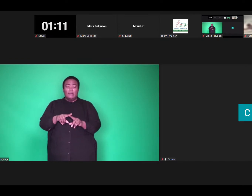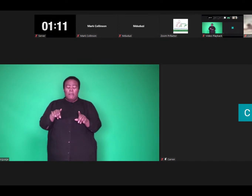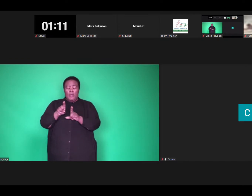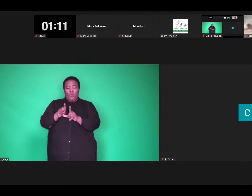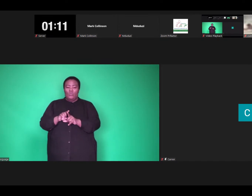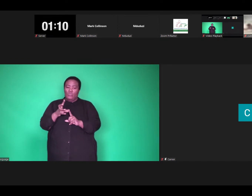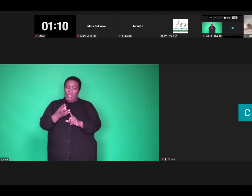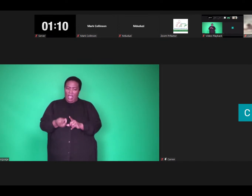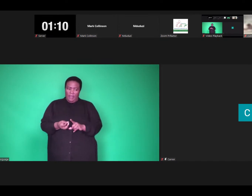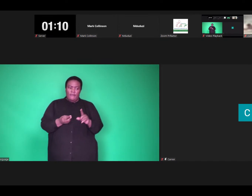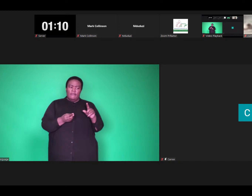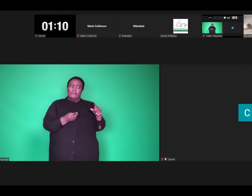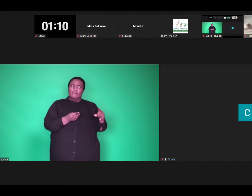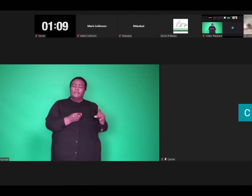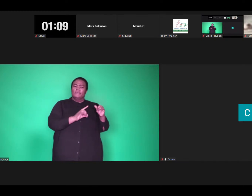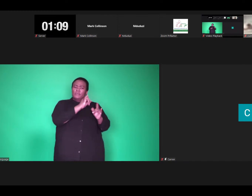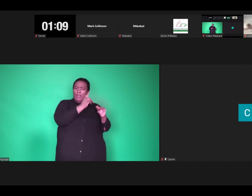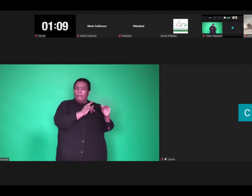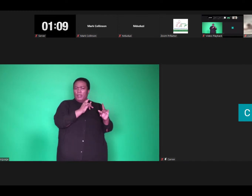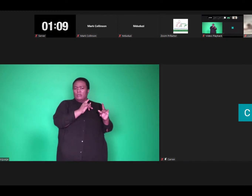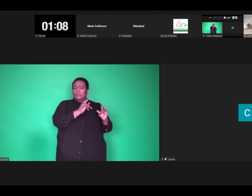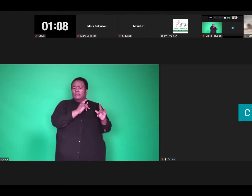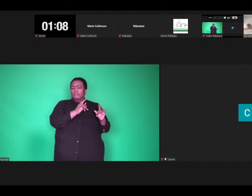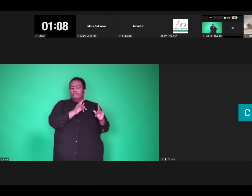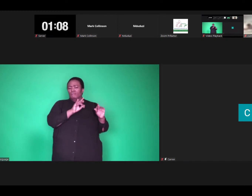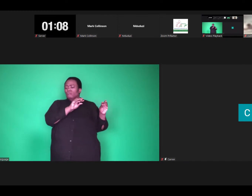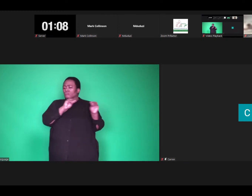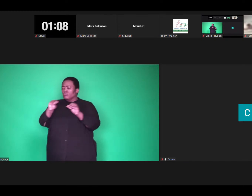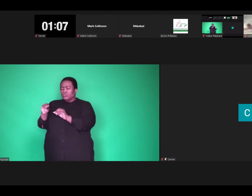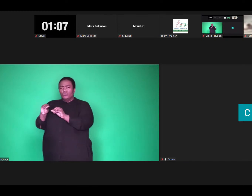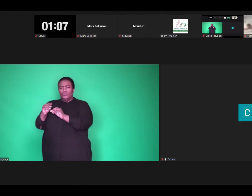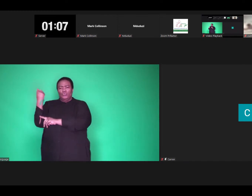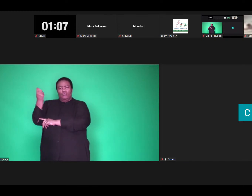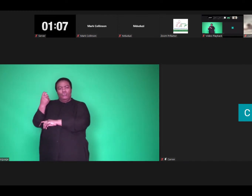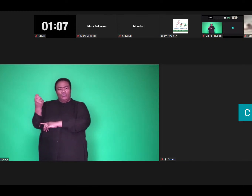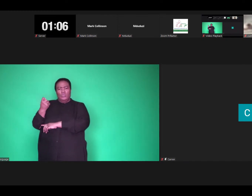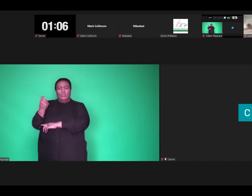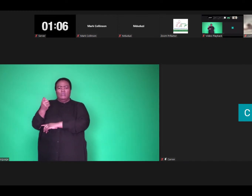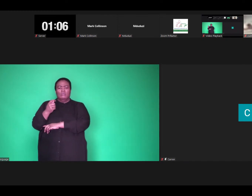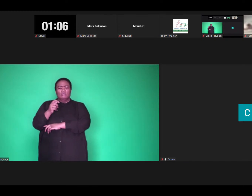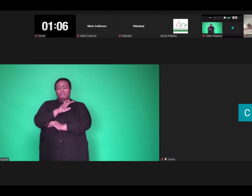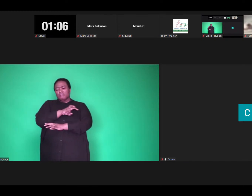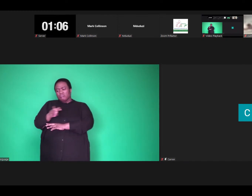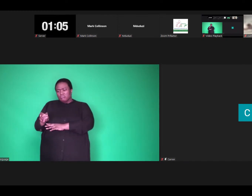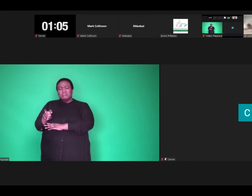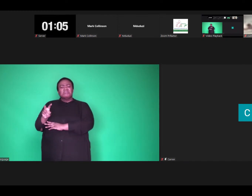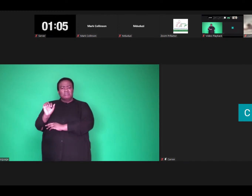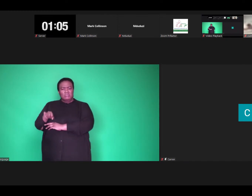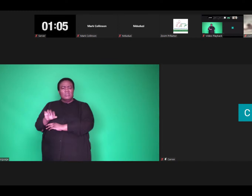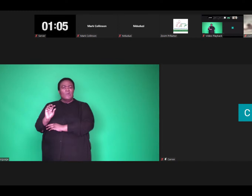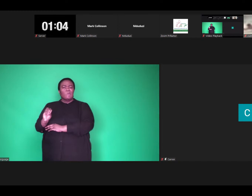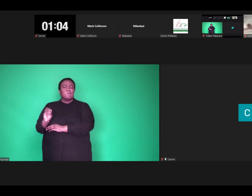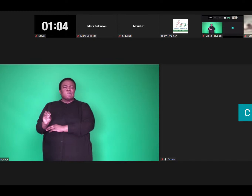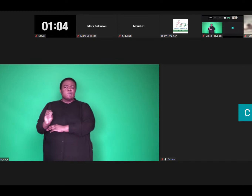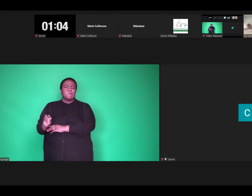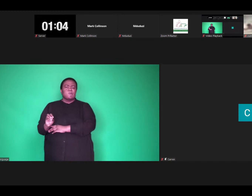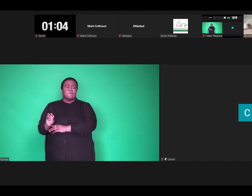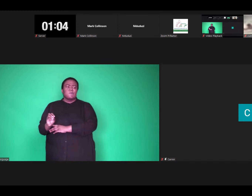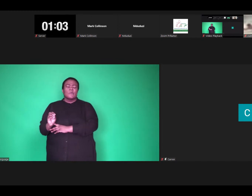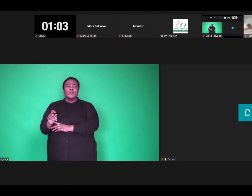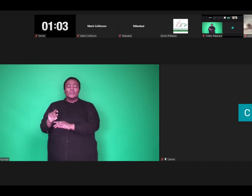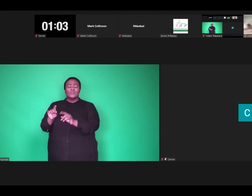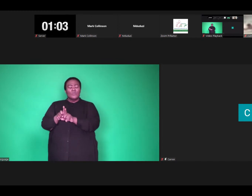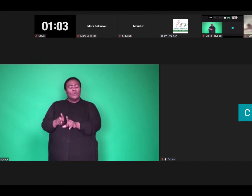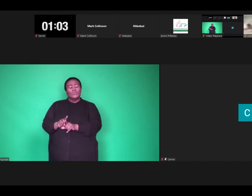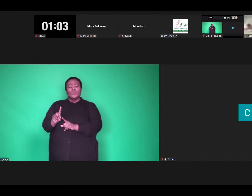to rural migration, and some of papers that I've listened to were also talking